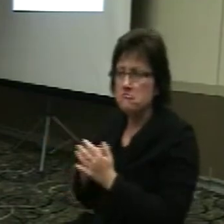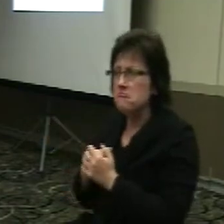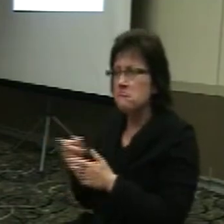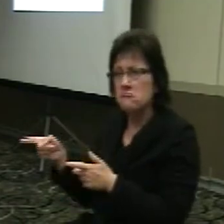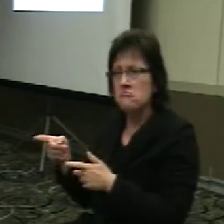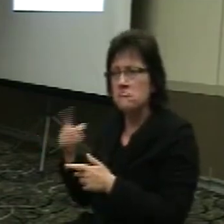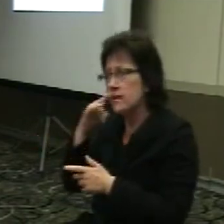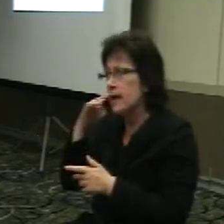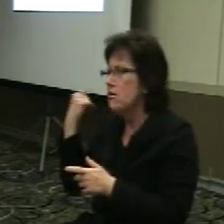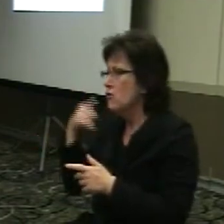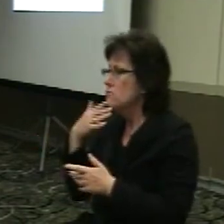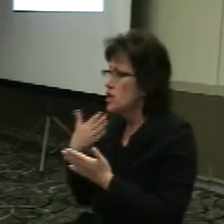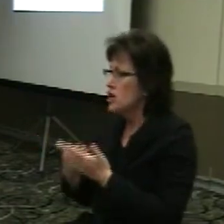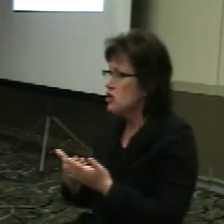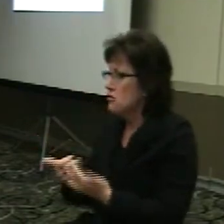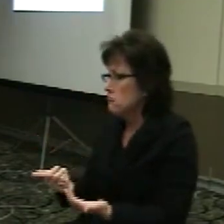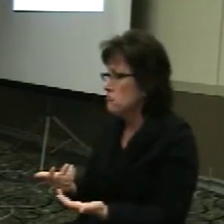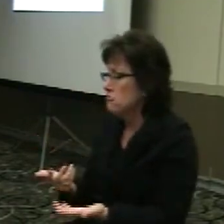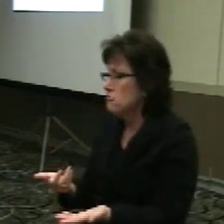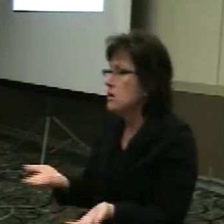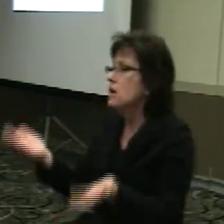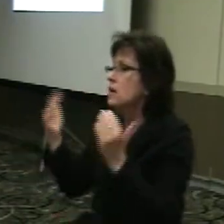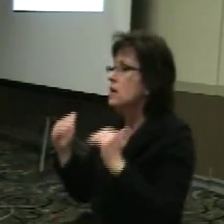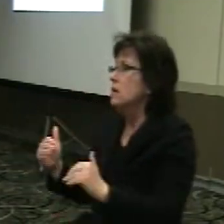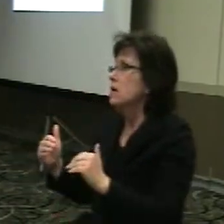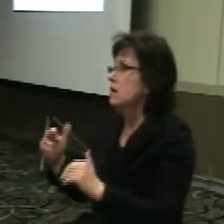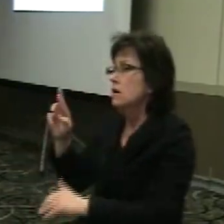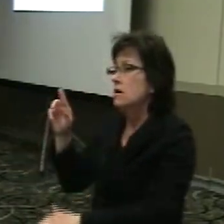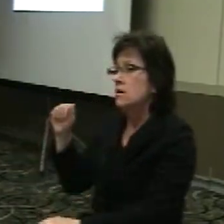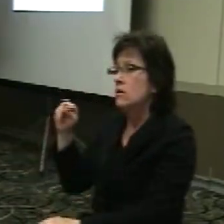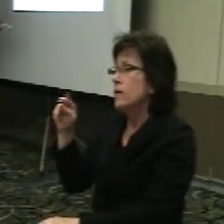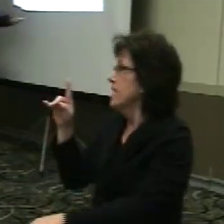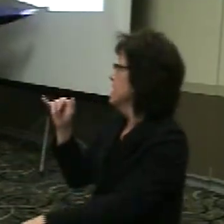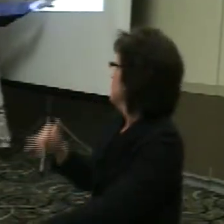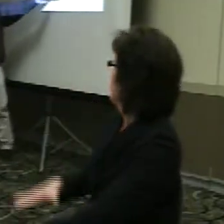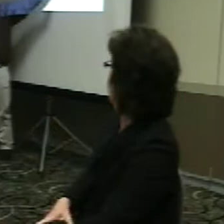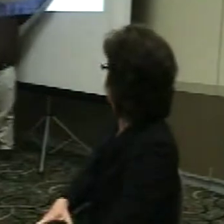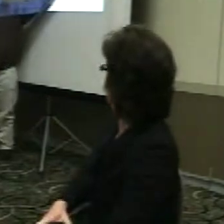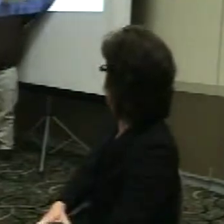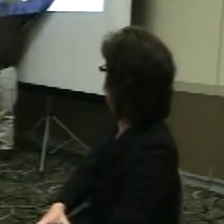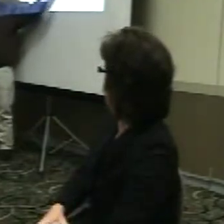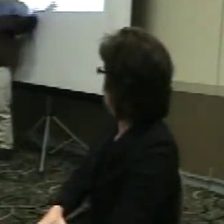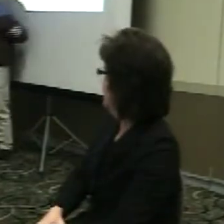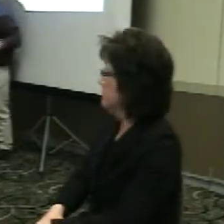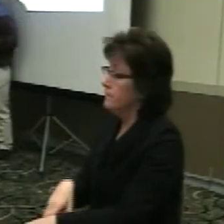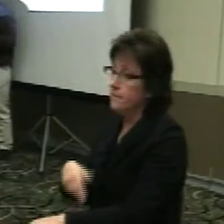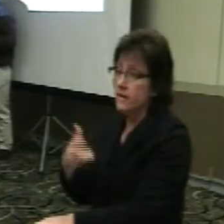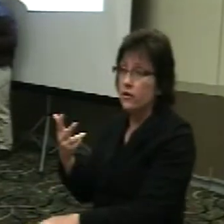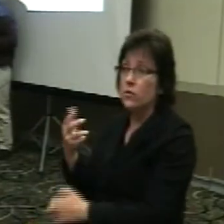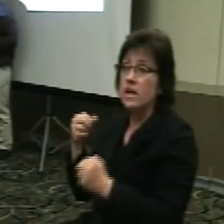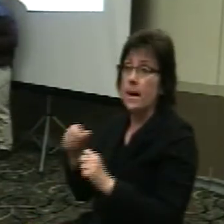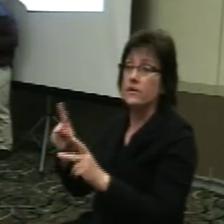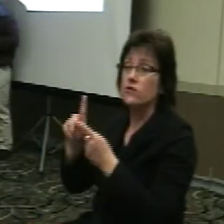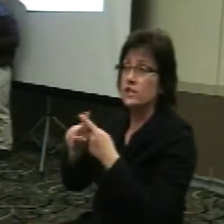Yeah, that kid looks pretty good, right? And then you've got Randy. Randy got 3 opportunities to